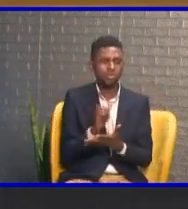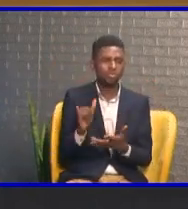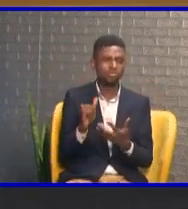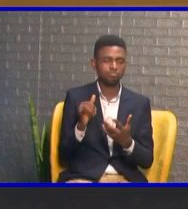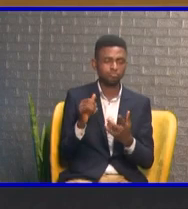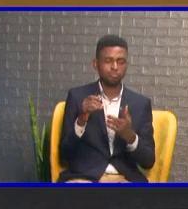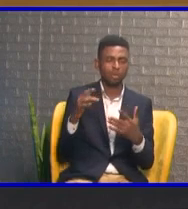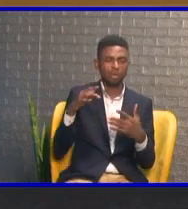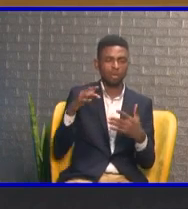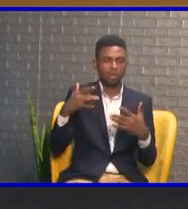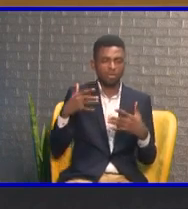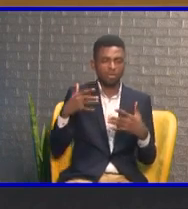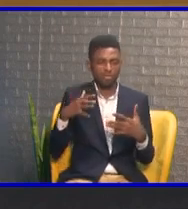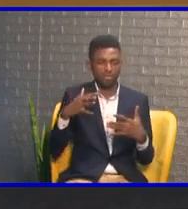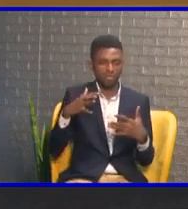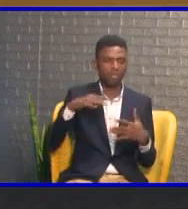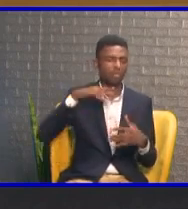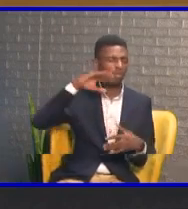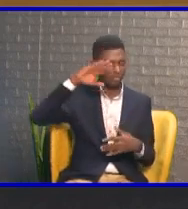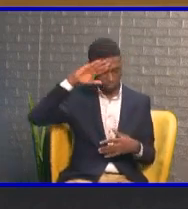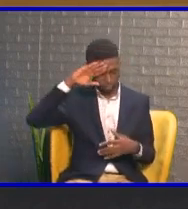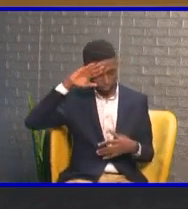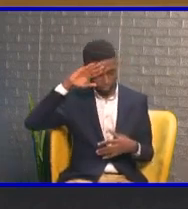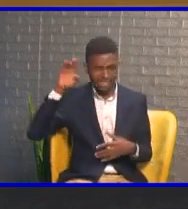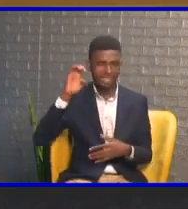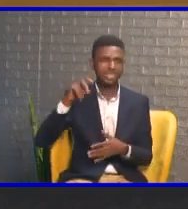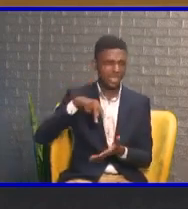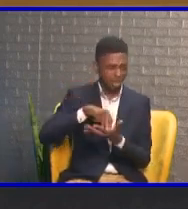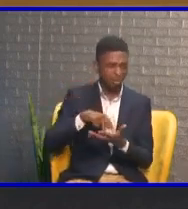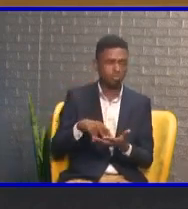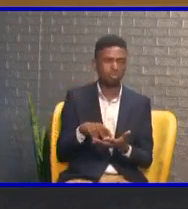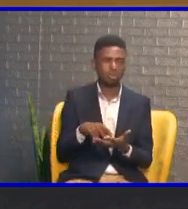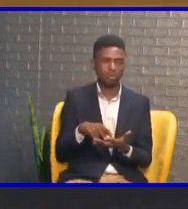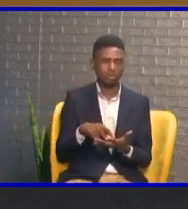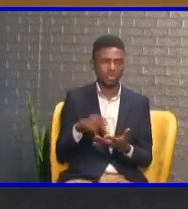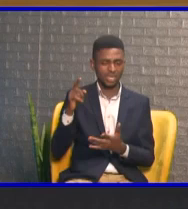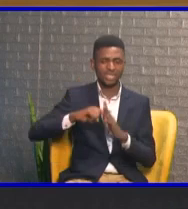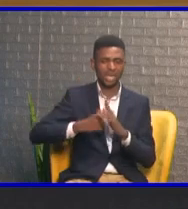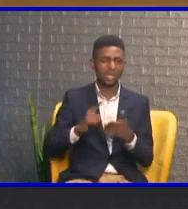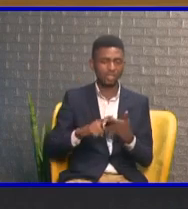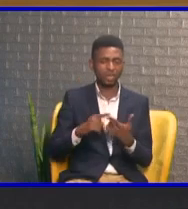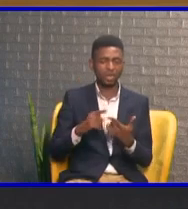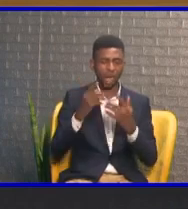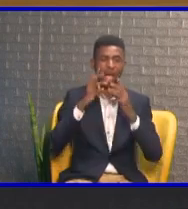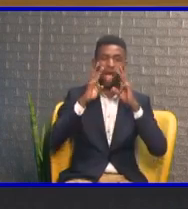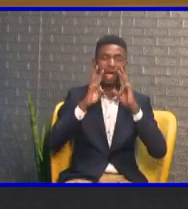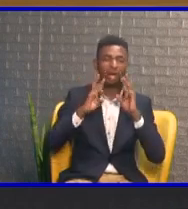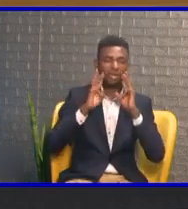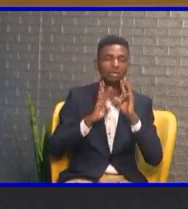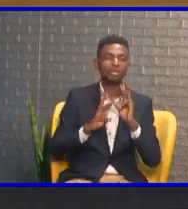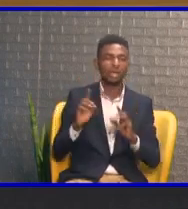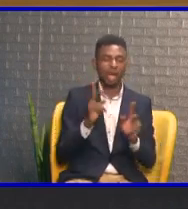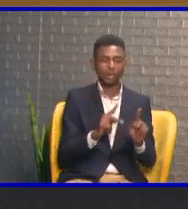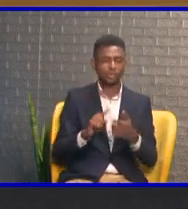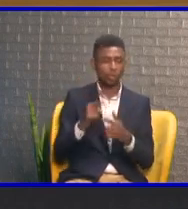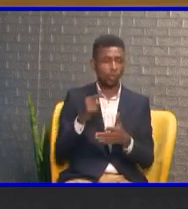up. When I sat up, my mom started crying. Because according to what she understands, when people are about to die, that is when they finally